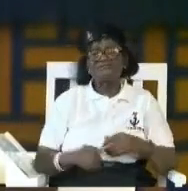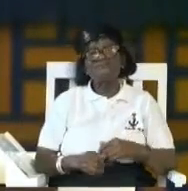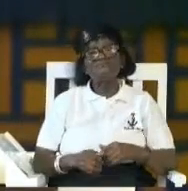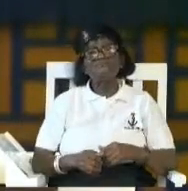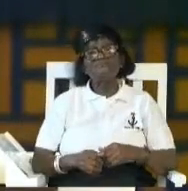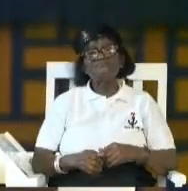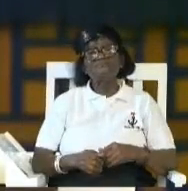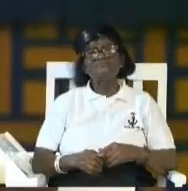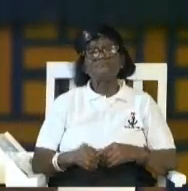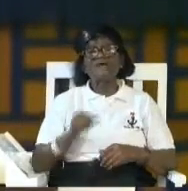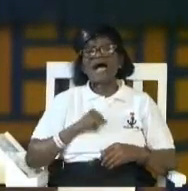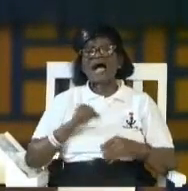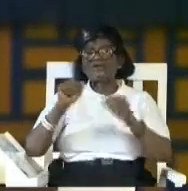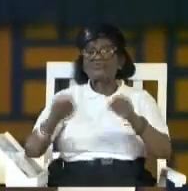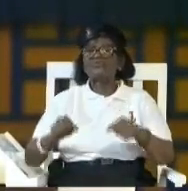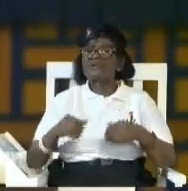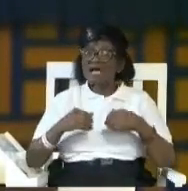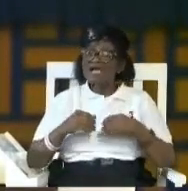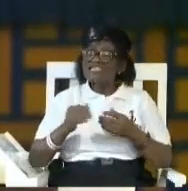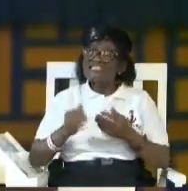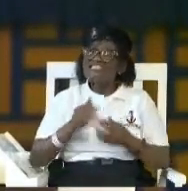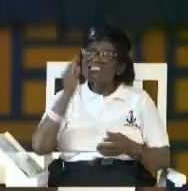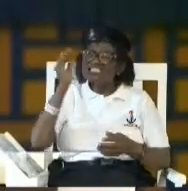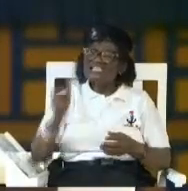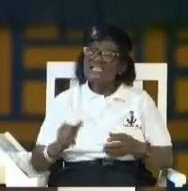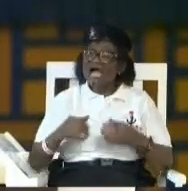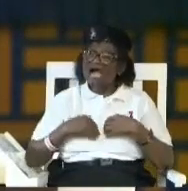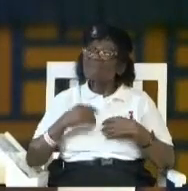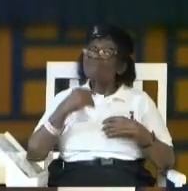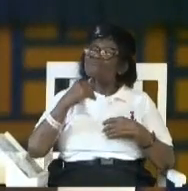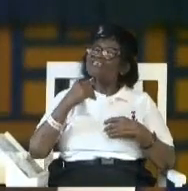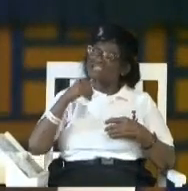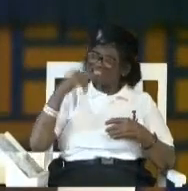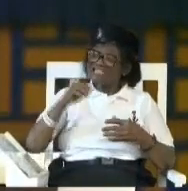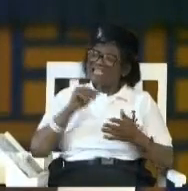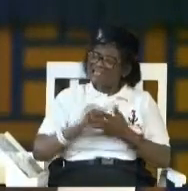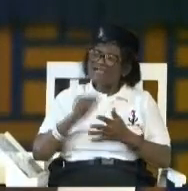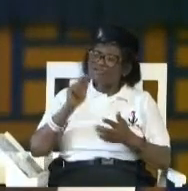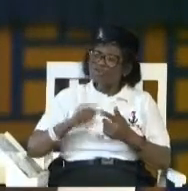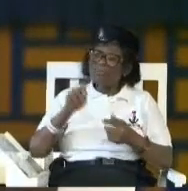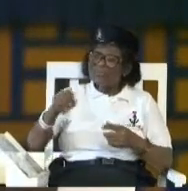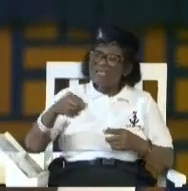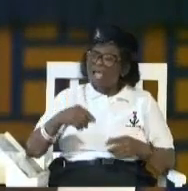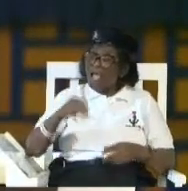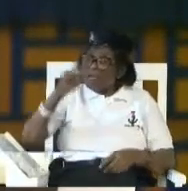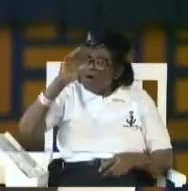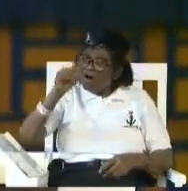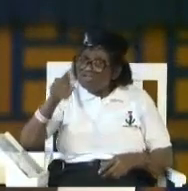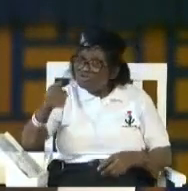I could easily have said that to my boy. "Boy, you're talking to me?